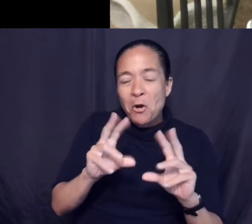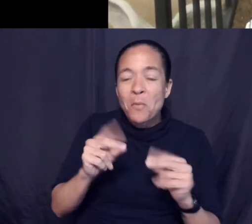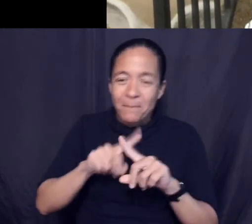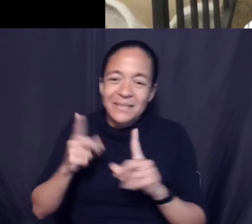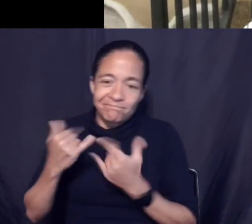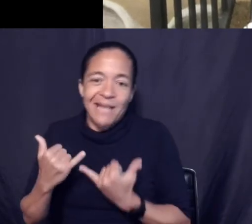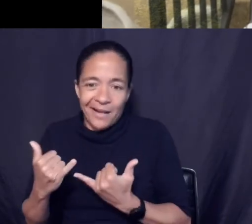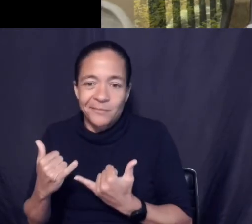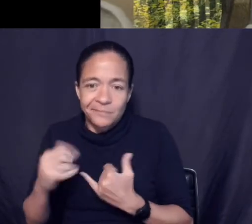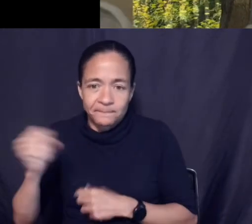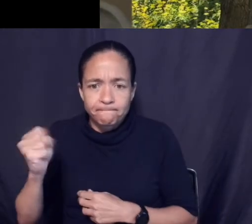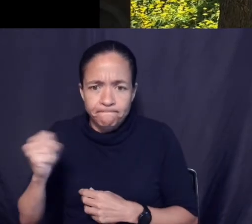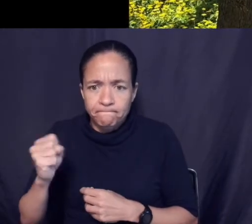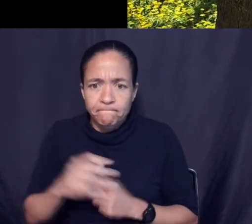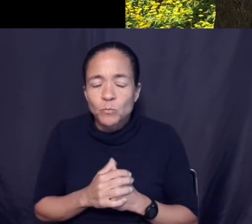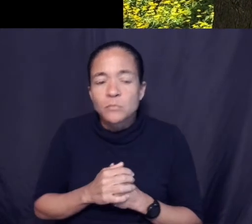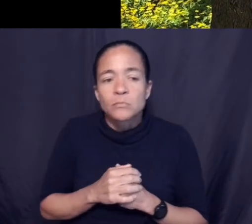but June now has